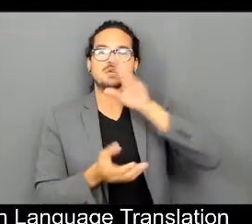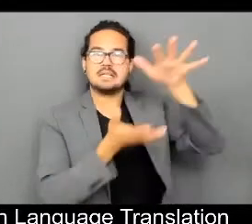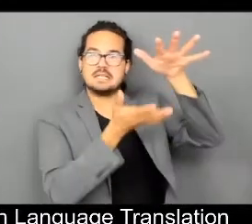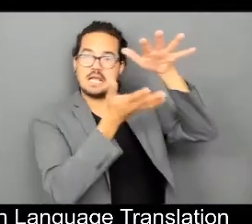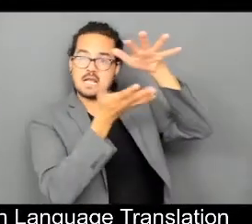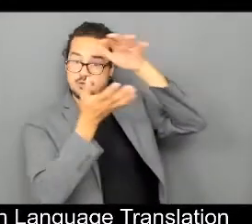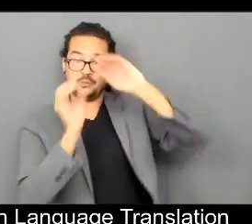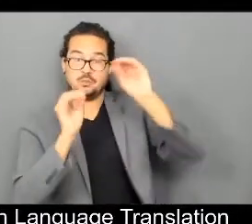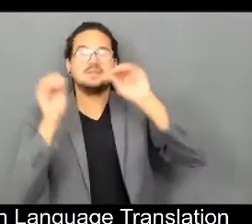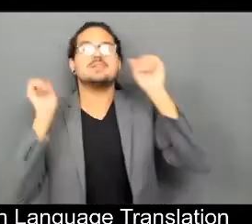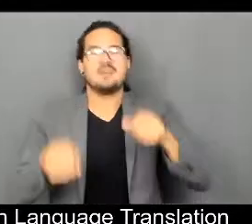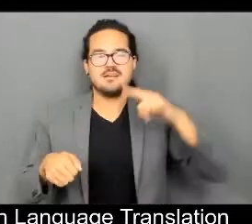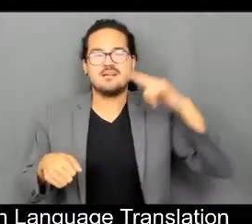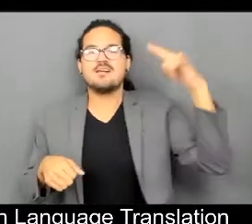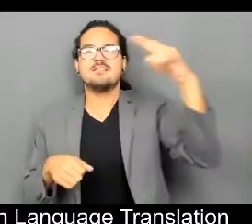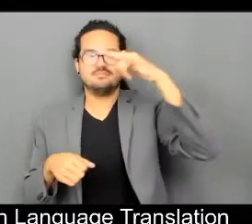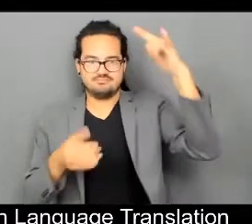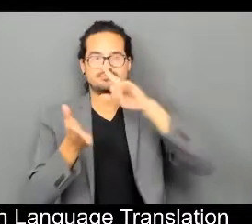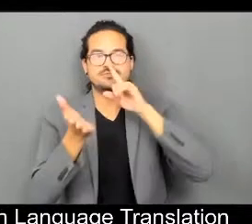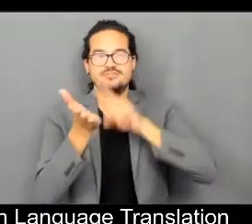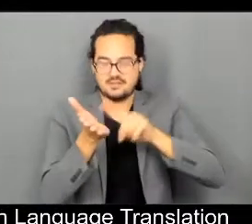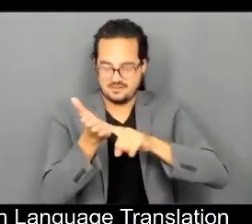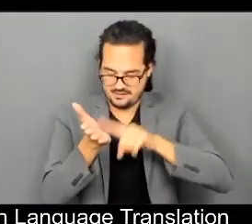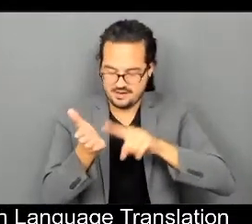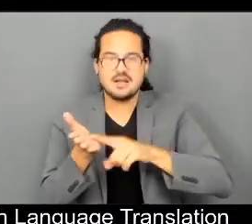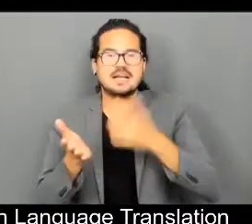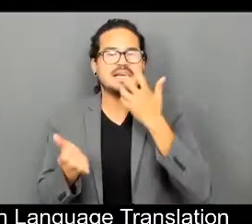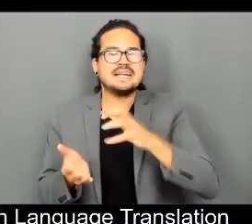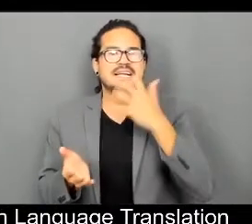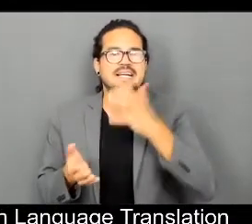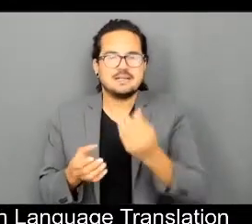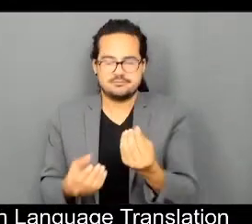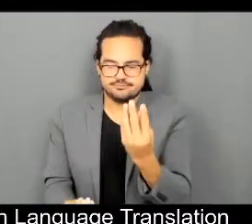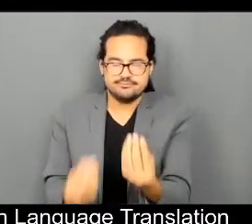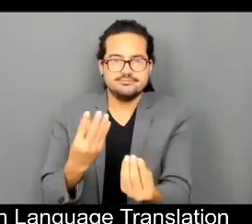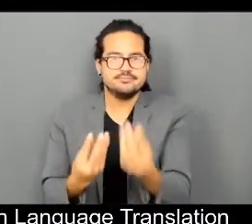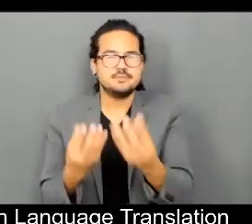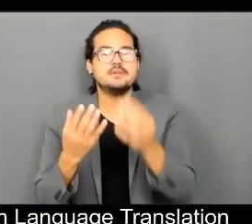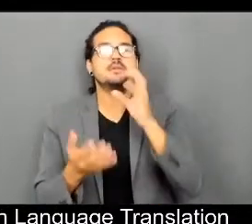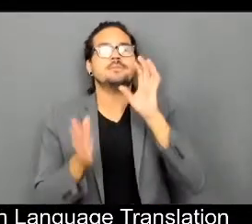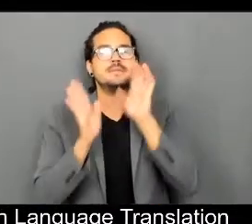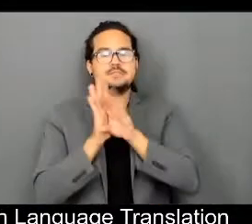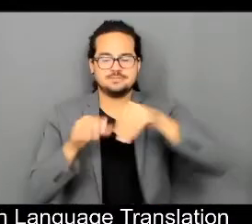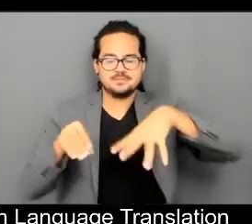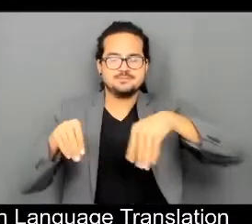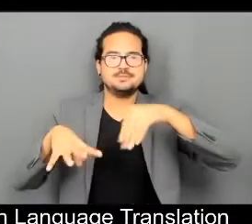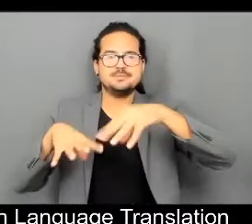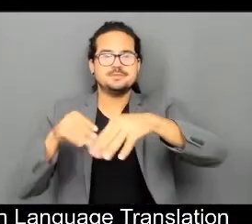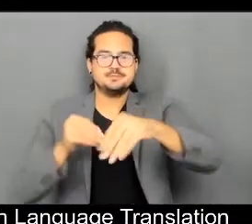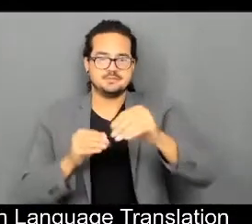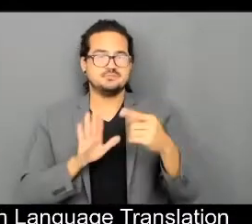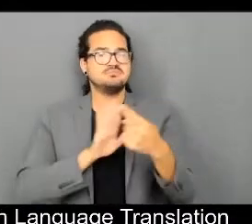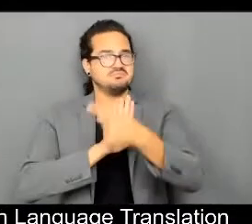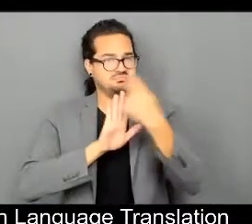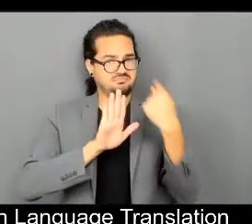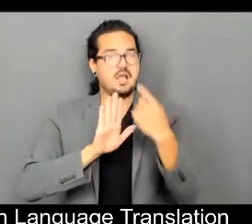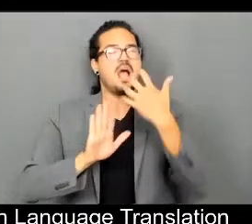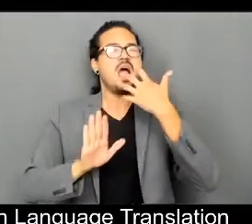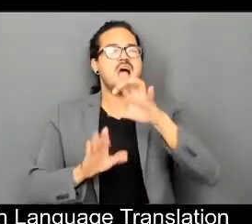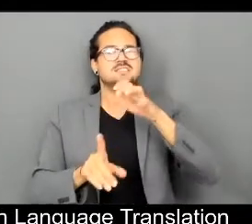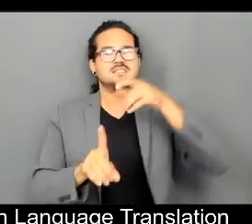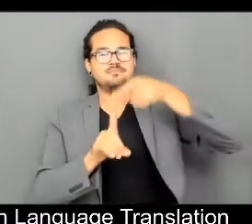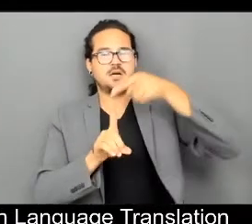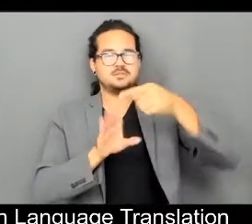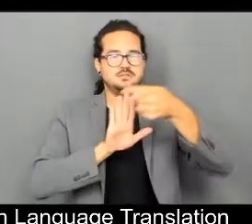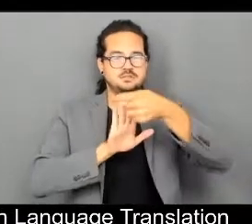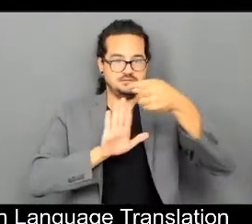are, but it also showed us we're having some really good progression on mopping up the fire, which is a good thing for us to be